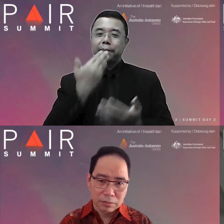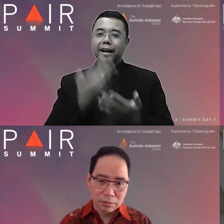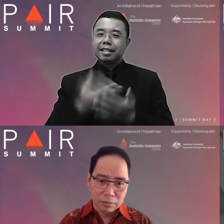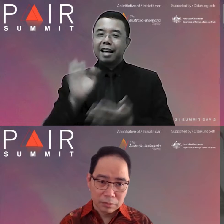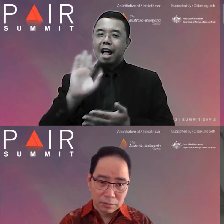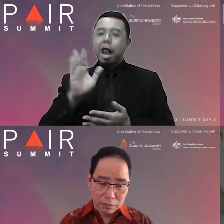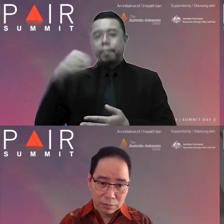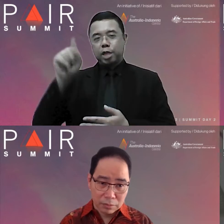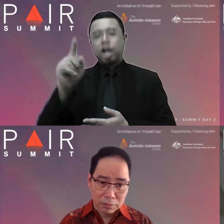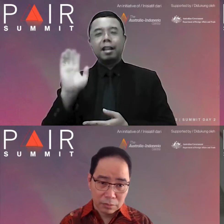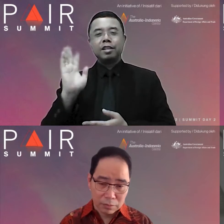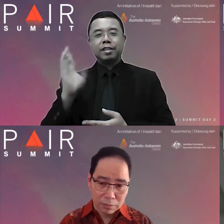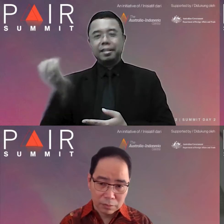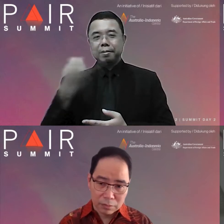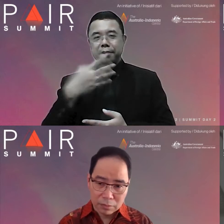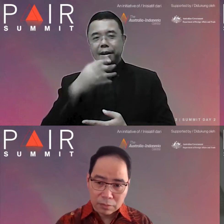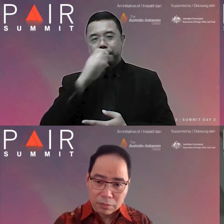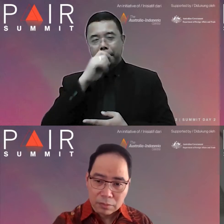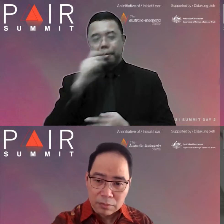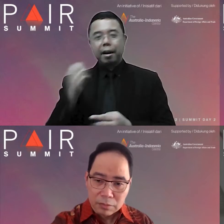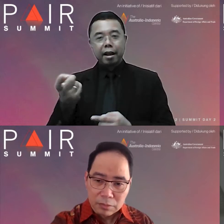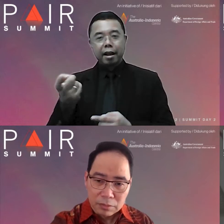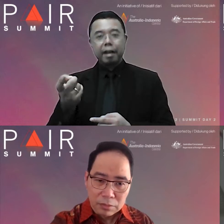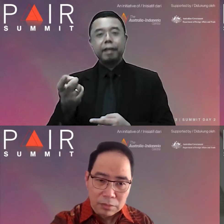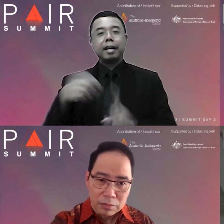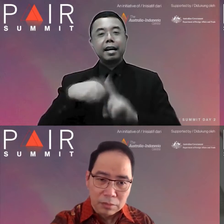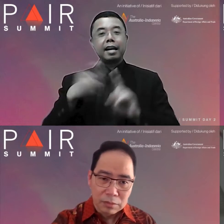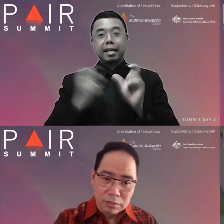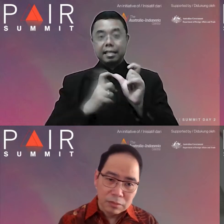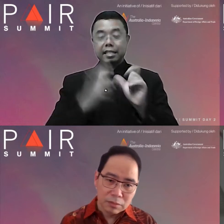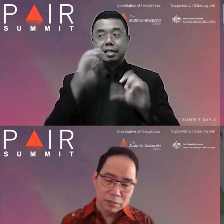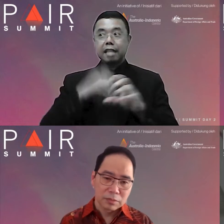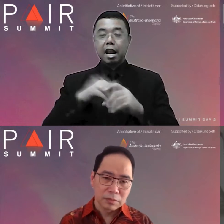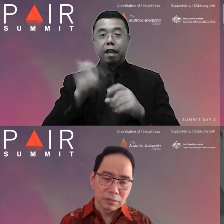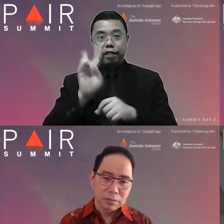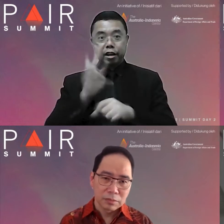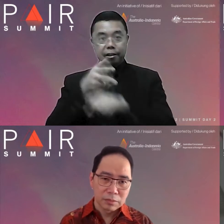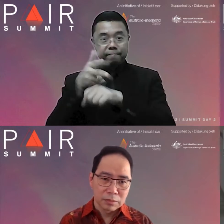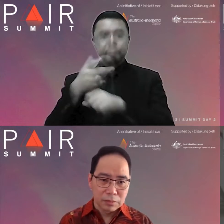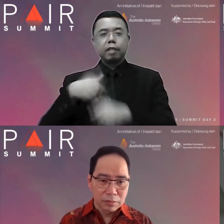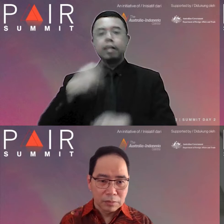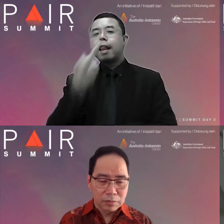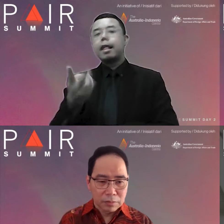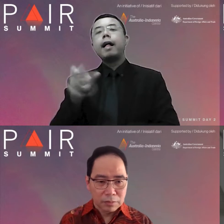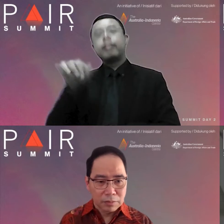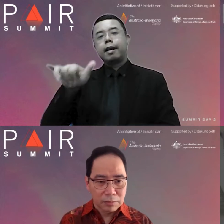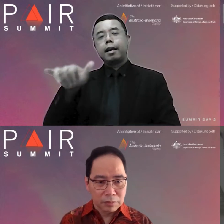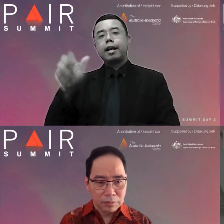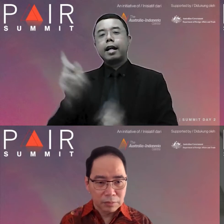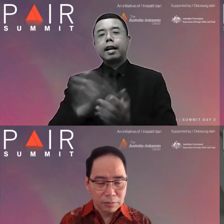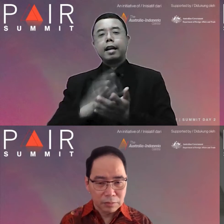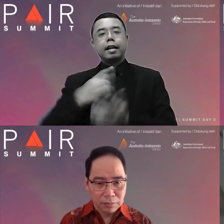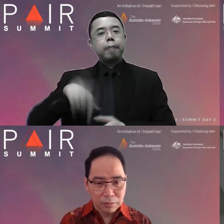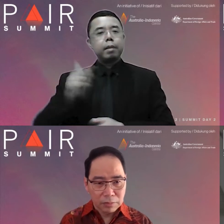in the video is what we also found in our study. So the medical workers, either this is the nurse or